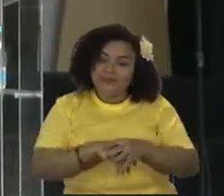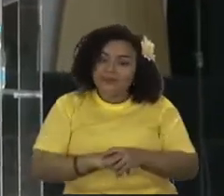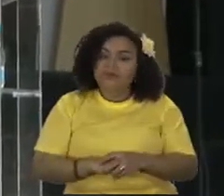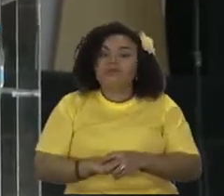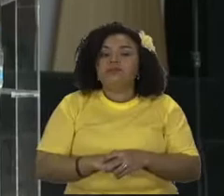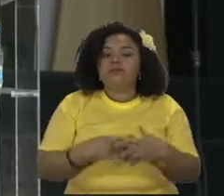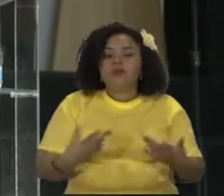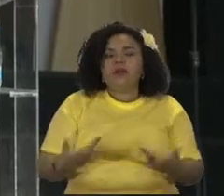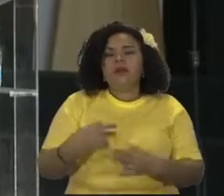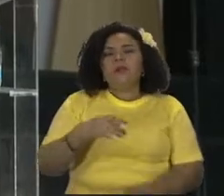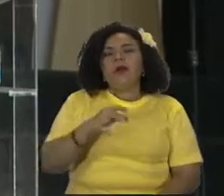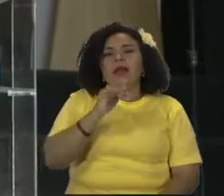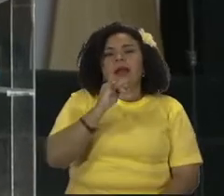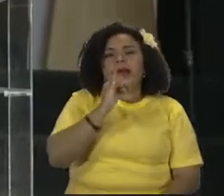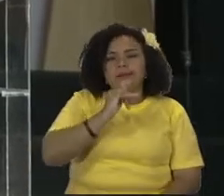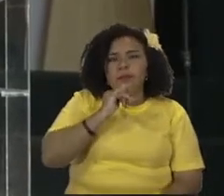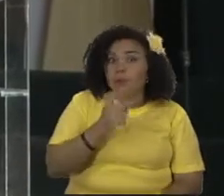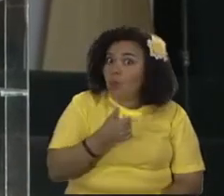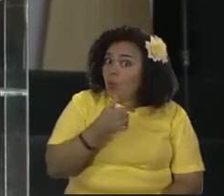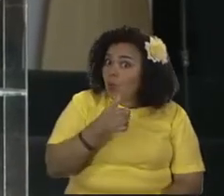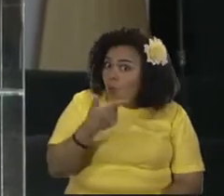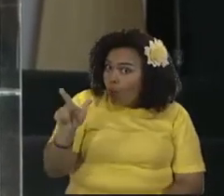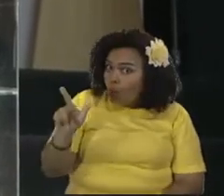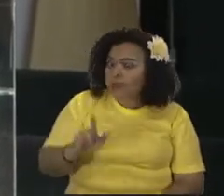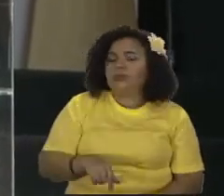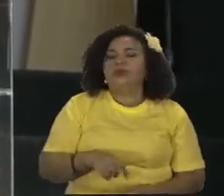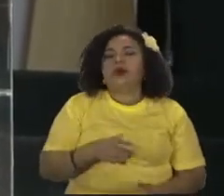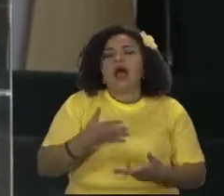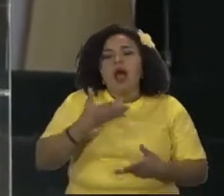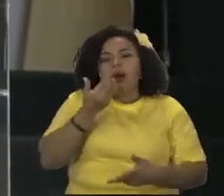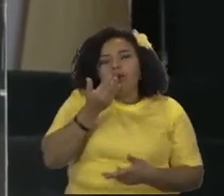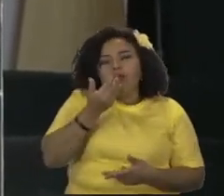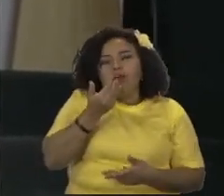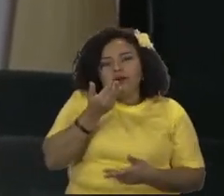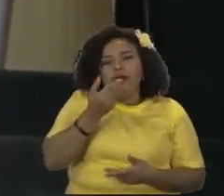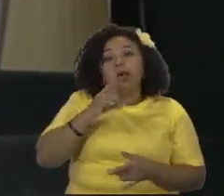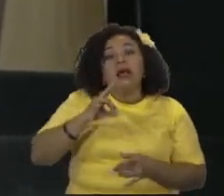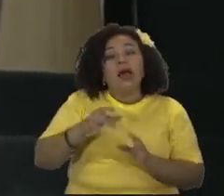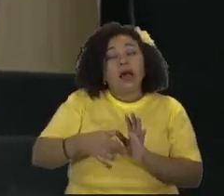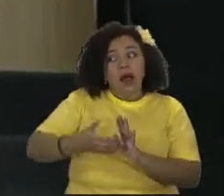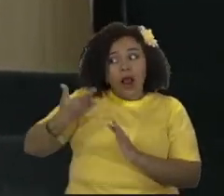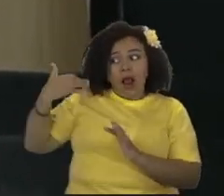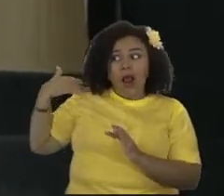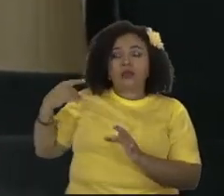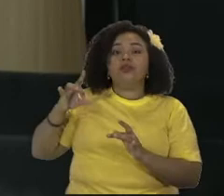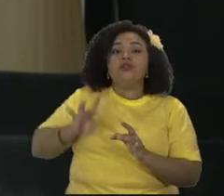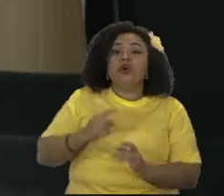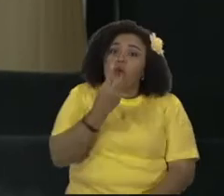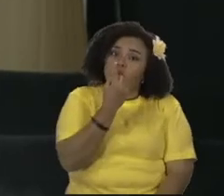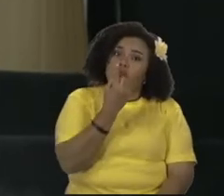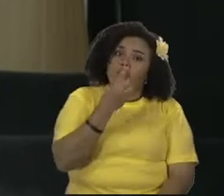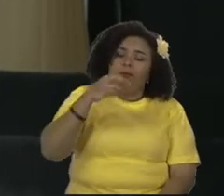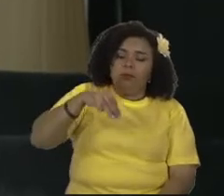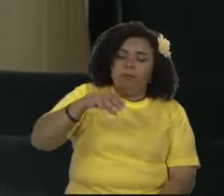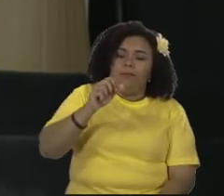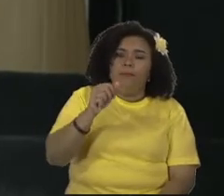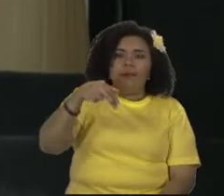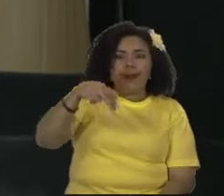done the food, just one food. Actually, He made it.